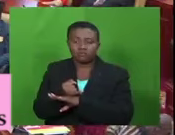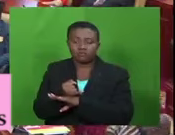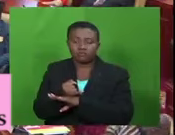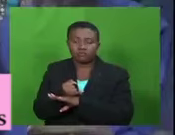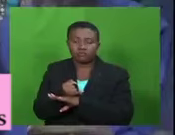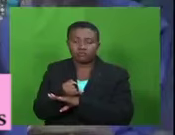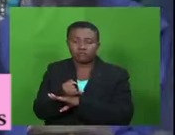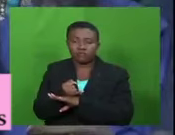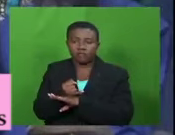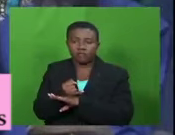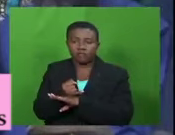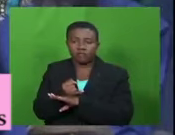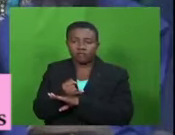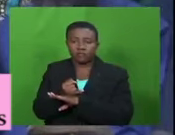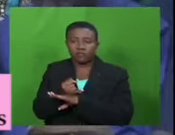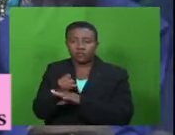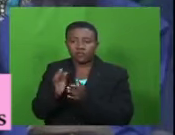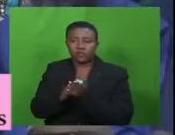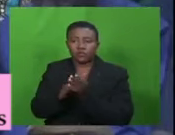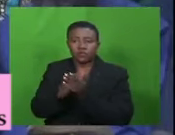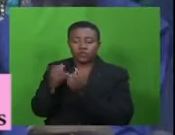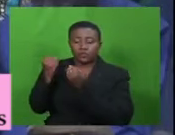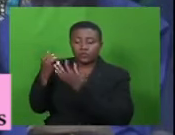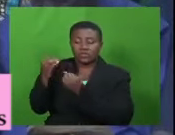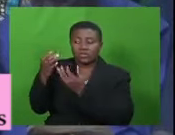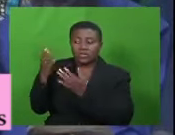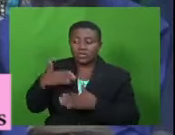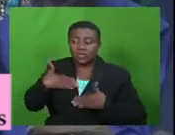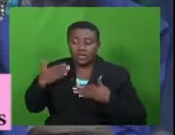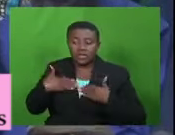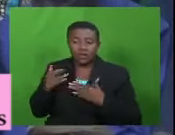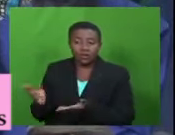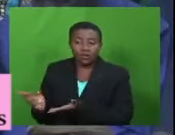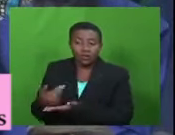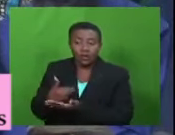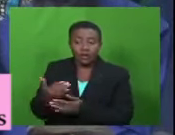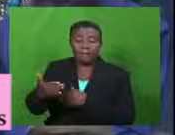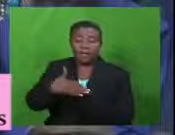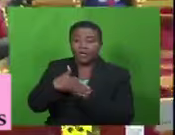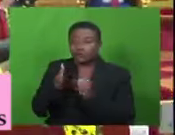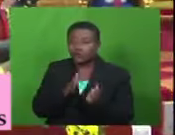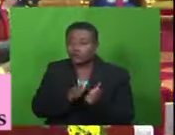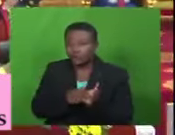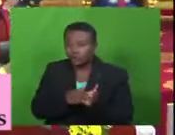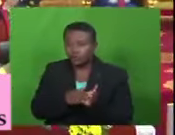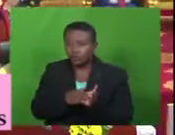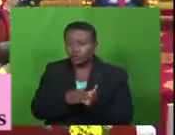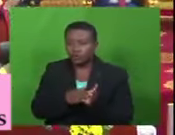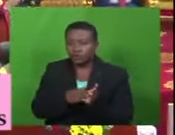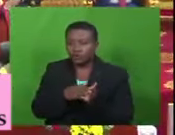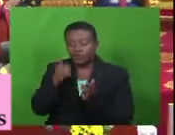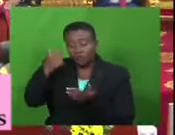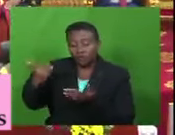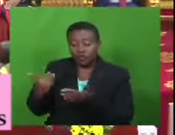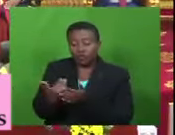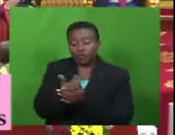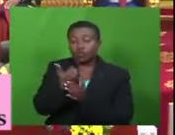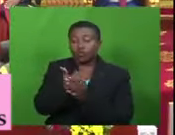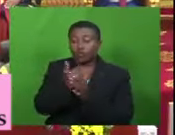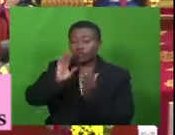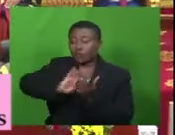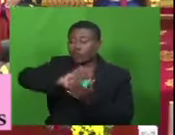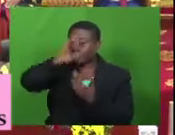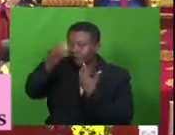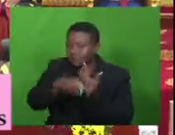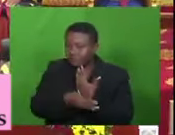the school year has not yet fully returned to the predictable pre-COVID calendar. After the